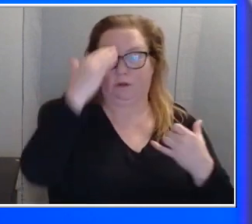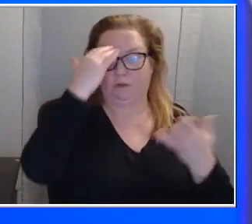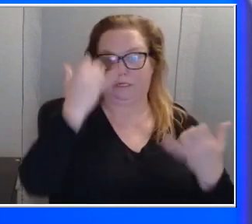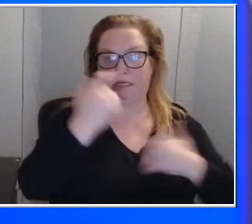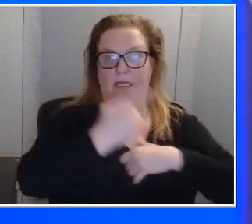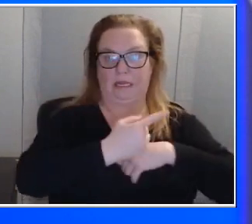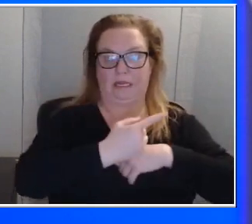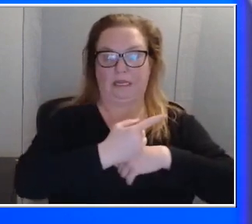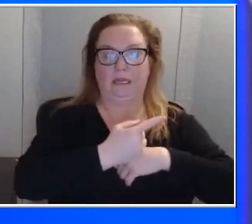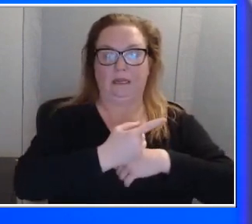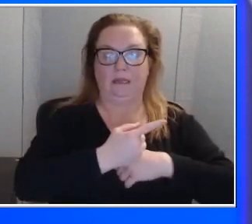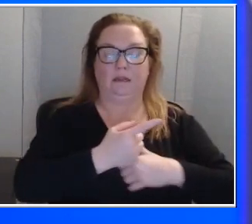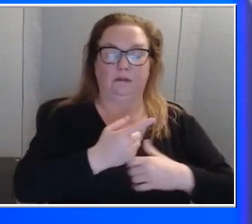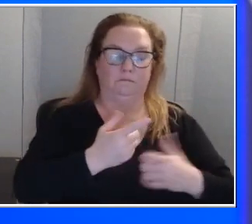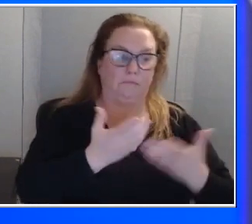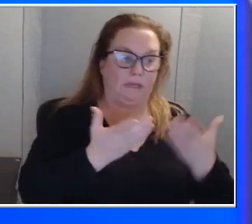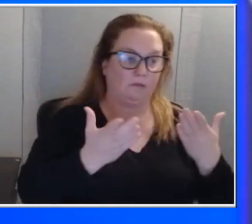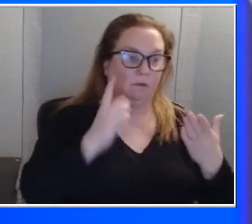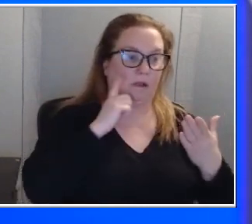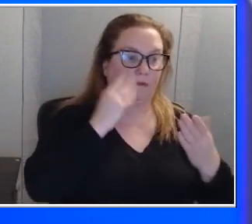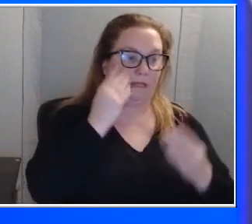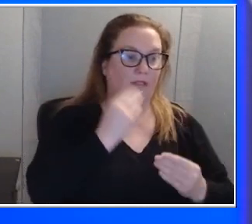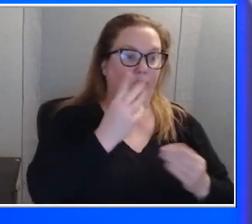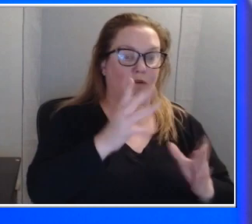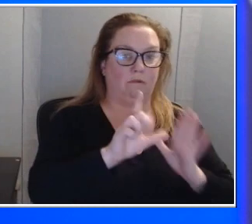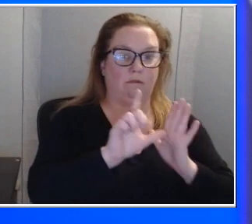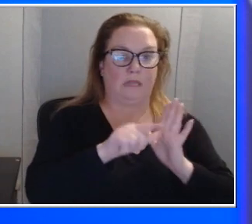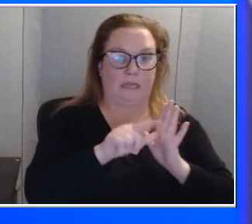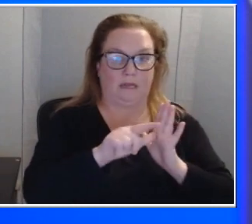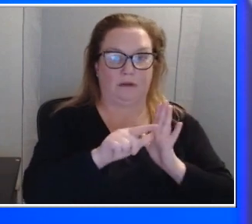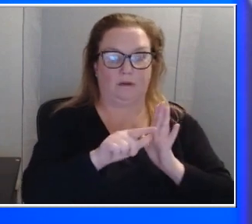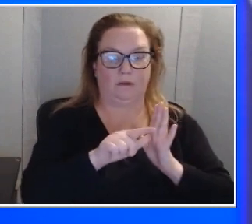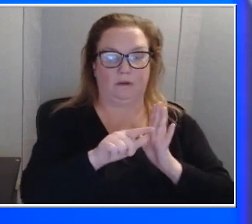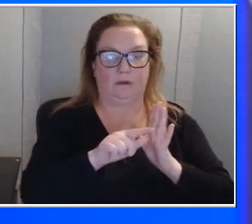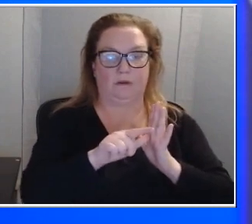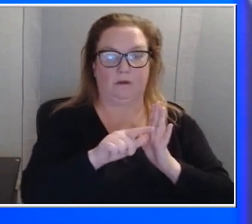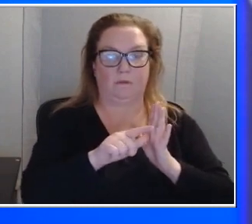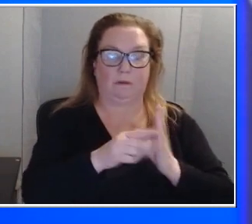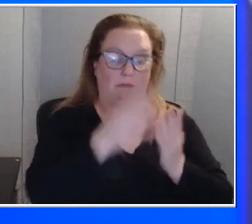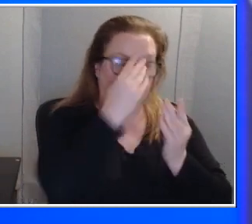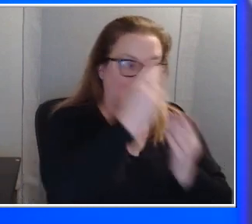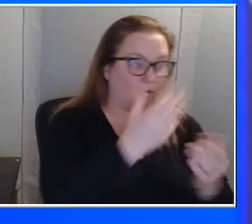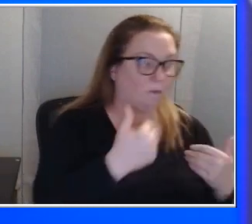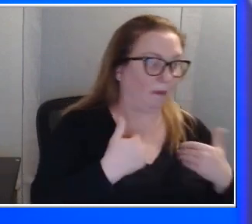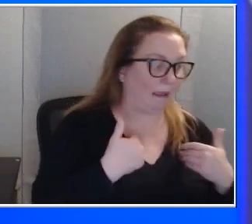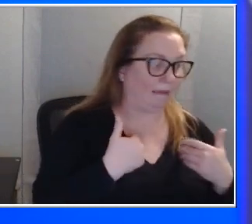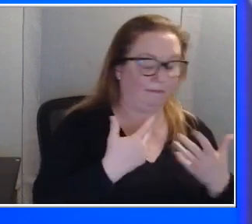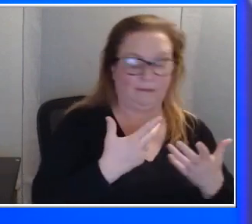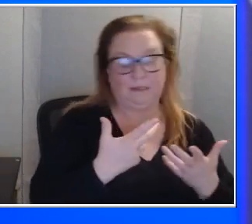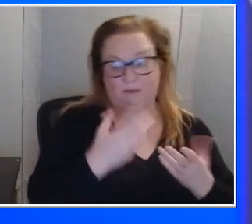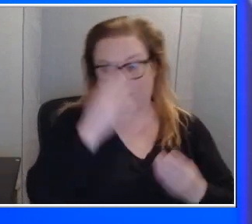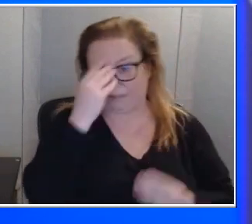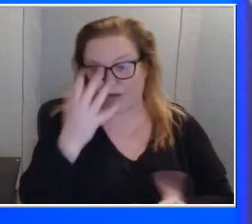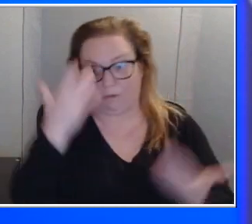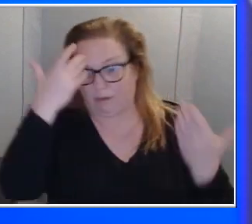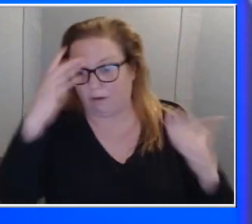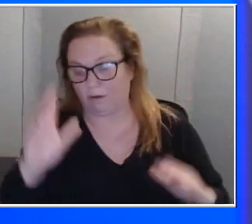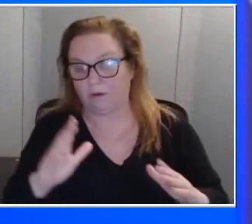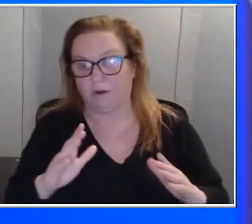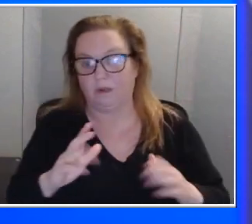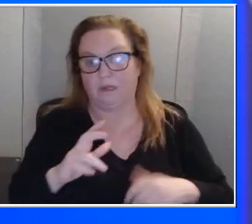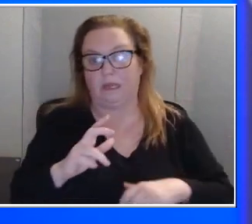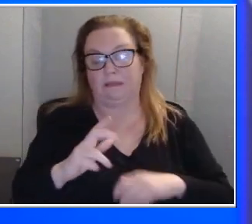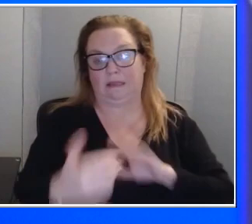have to get back to you about, and we will get you and give you what we know. And the toughest part was to have that used against